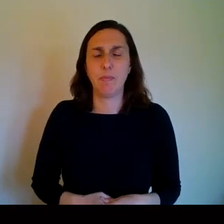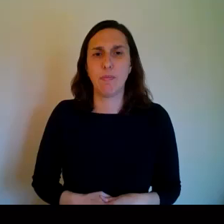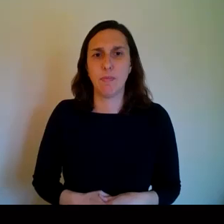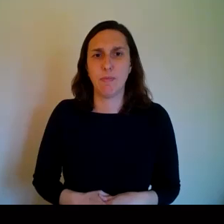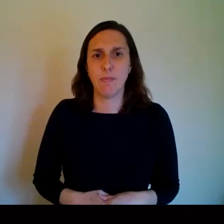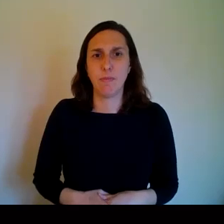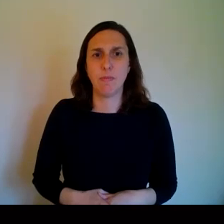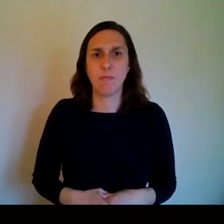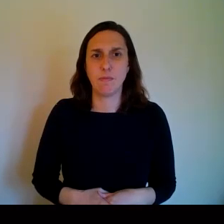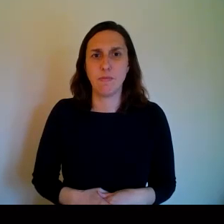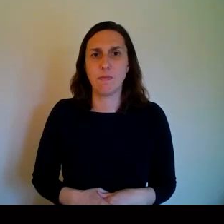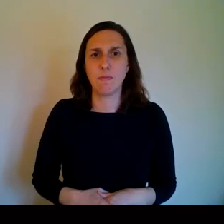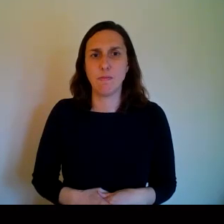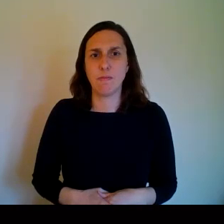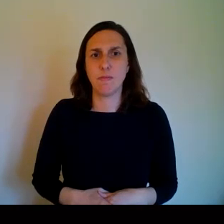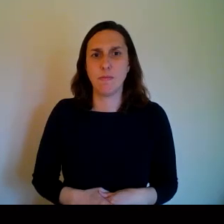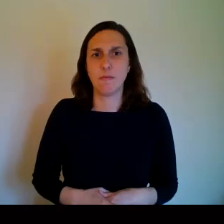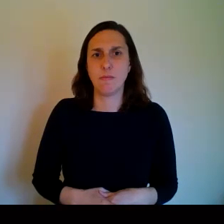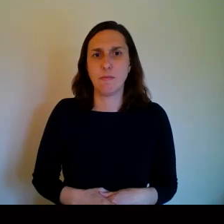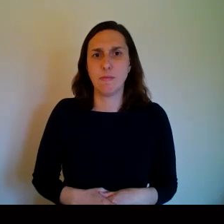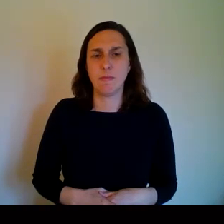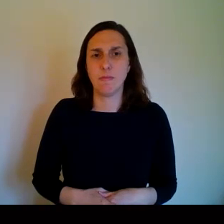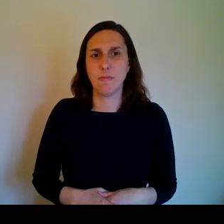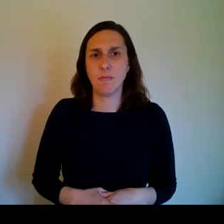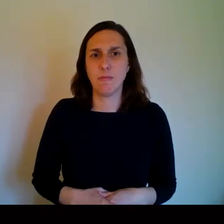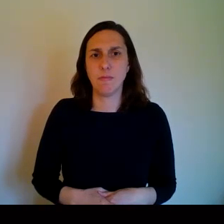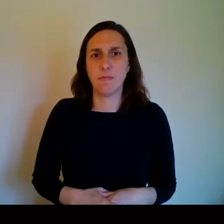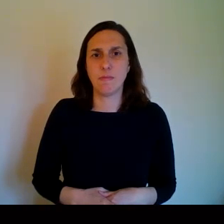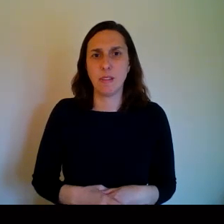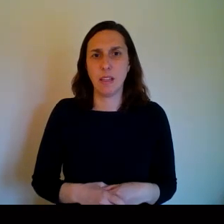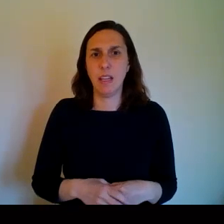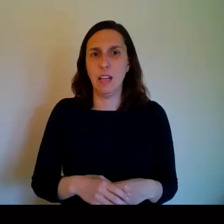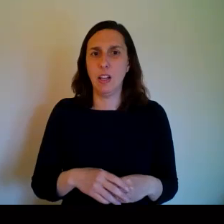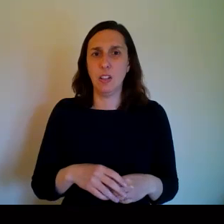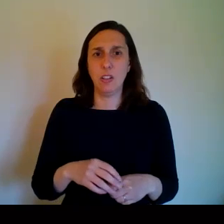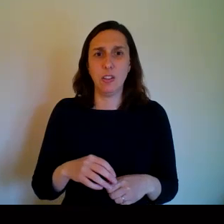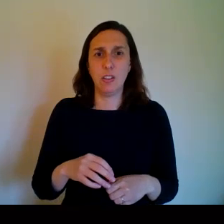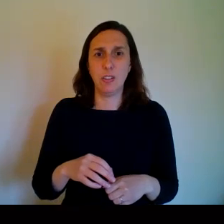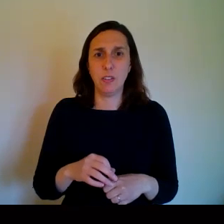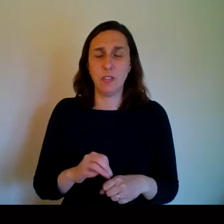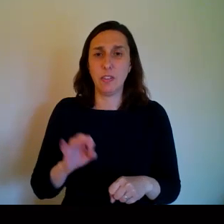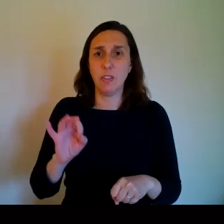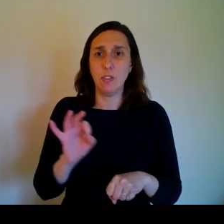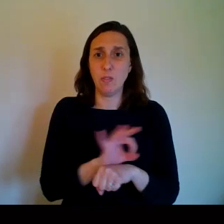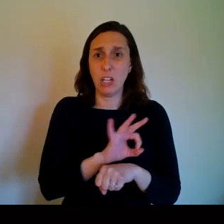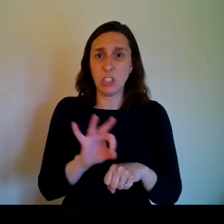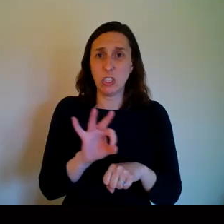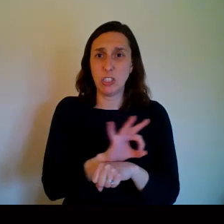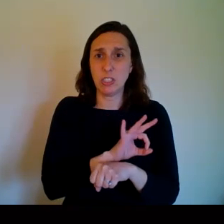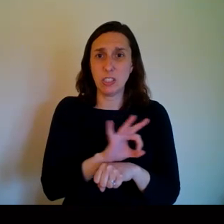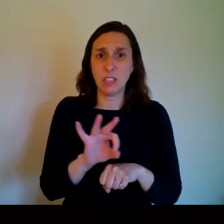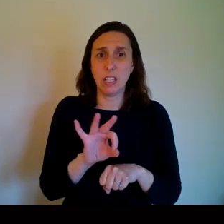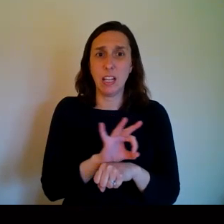an ish to it. But the functions that are going to come out of what we start doing here